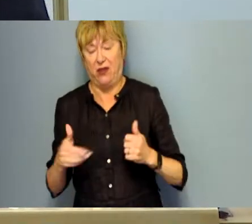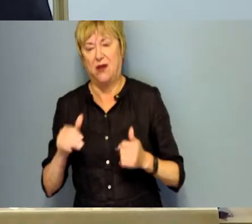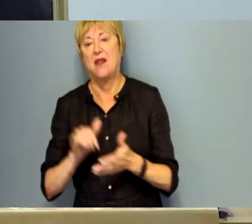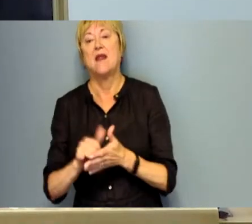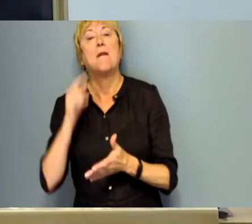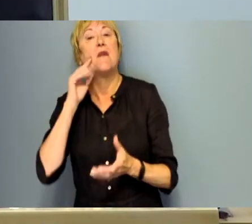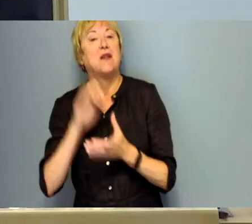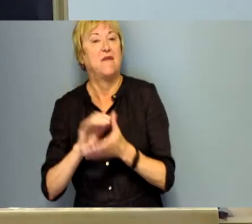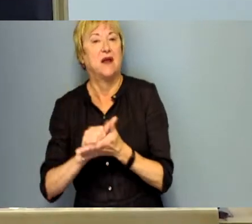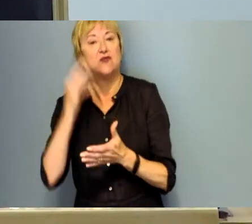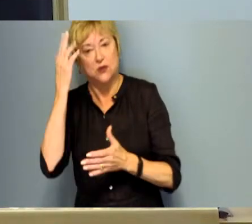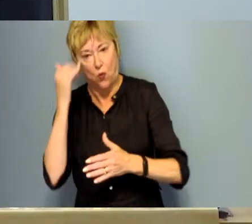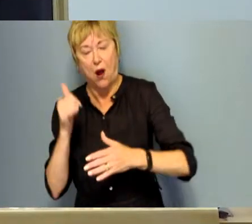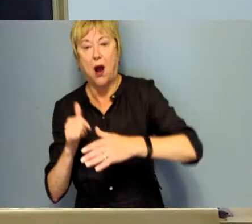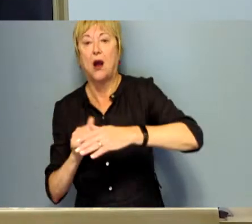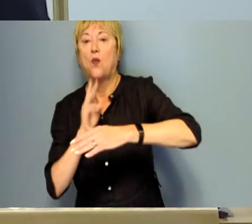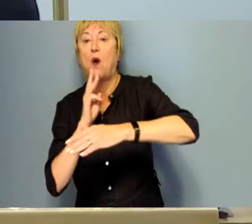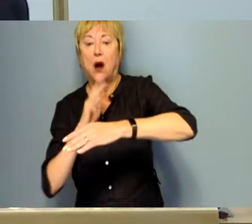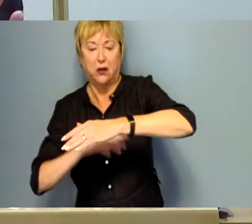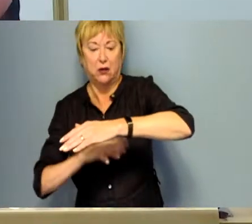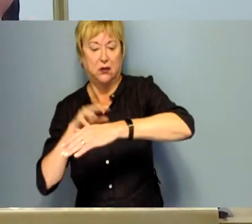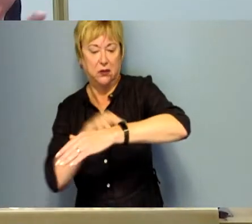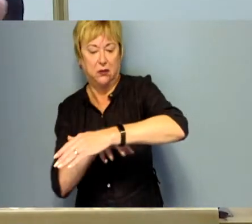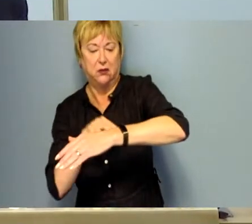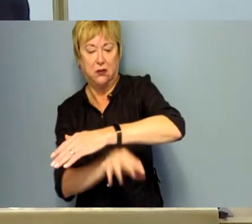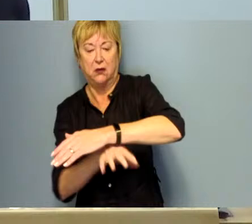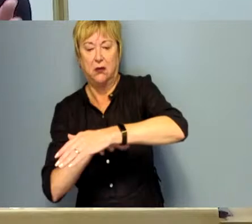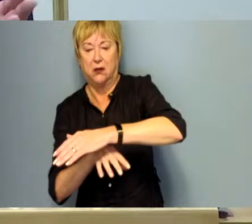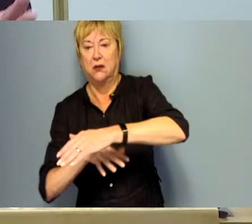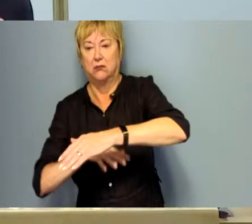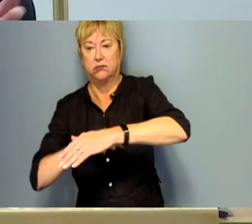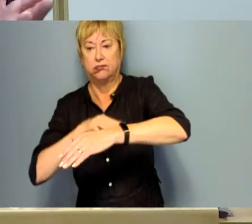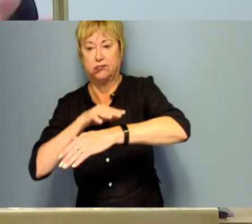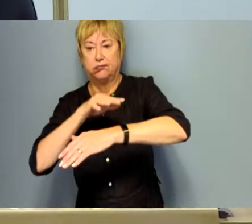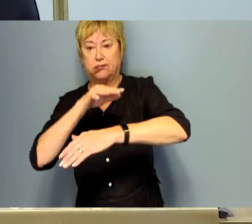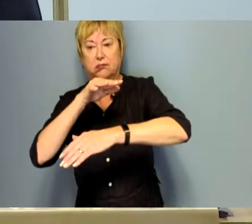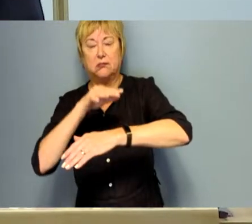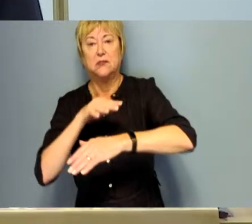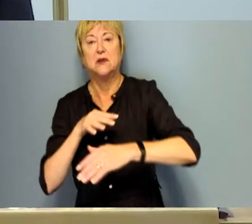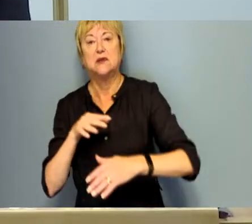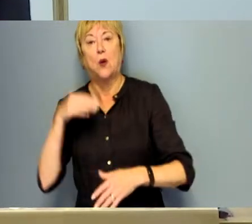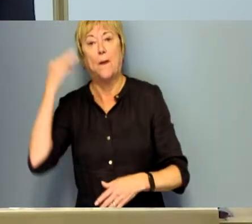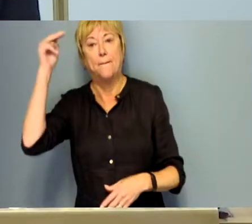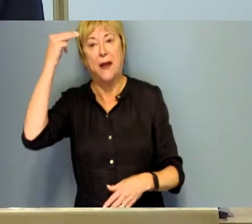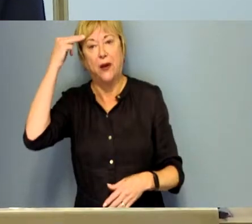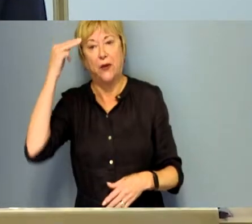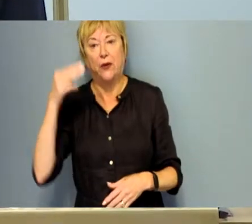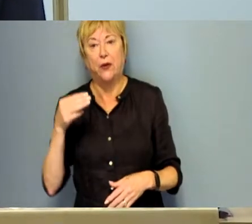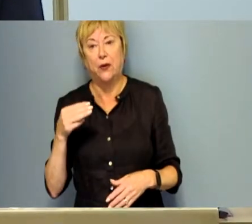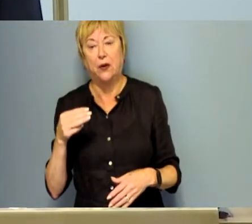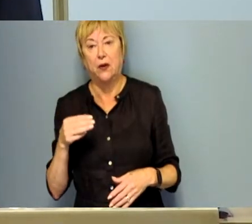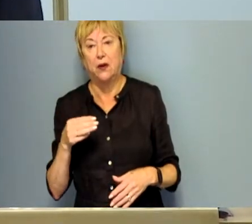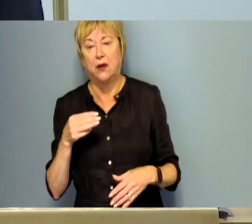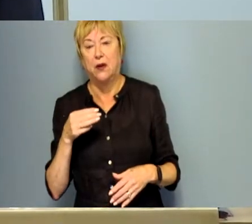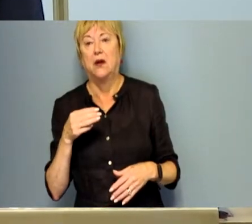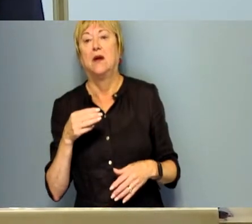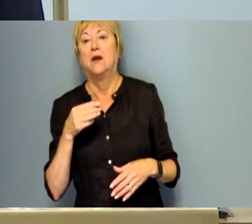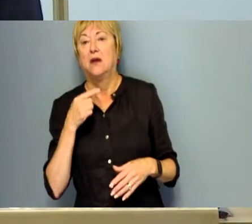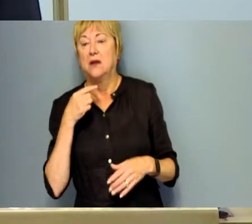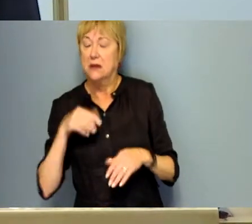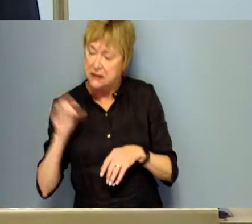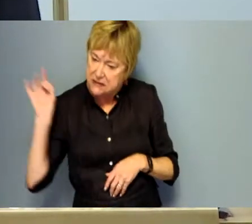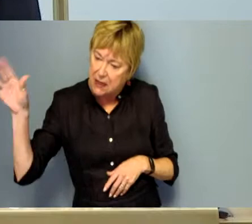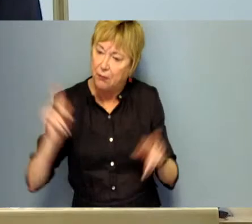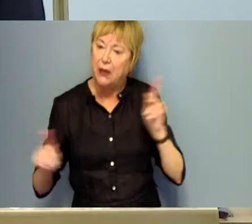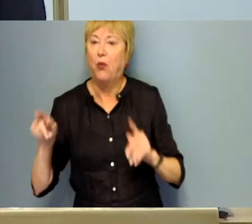reason that the water level was rising. So the mayor sent some people down there to take a look at it, and they said